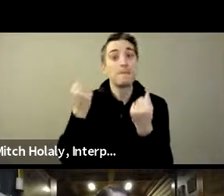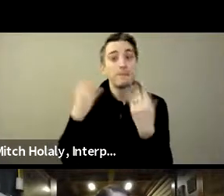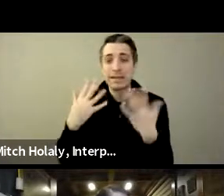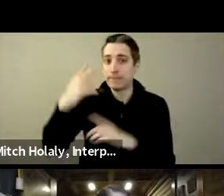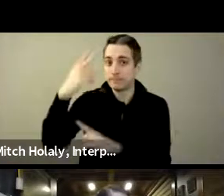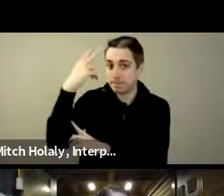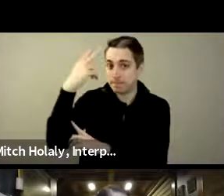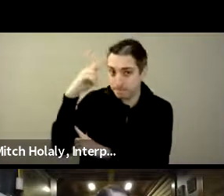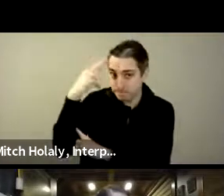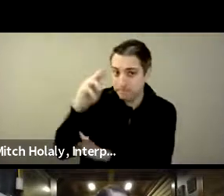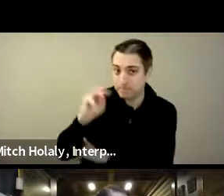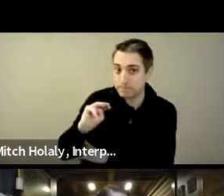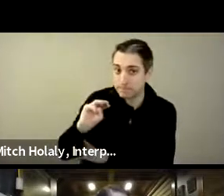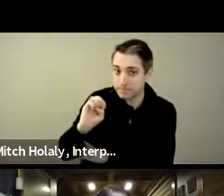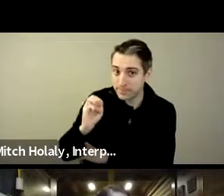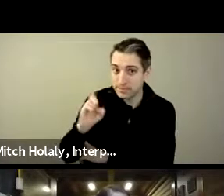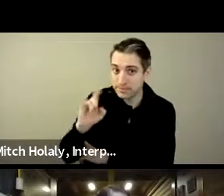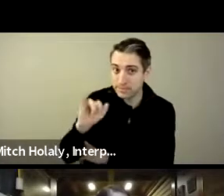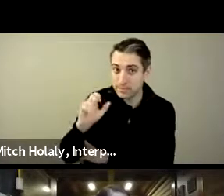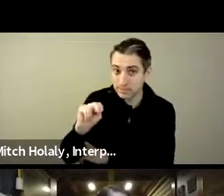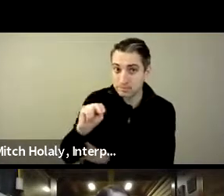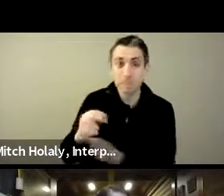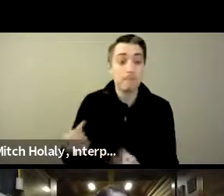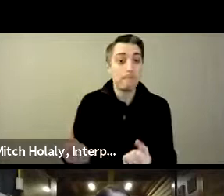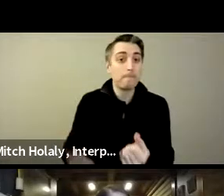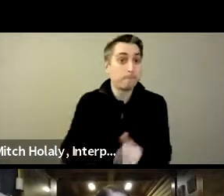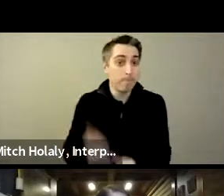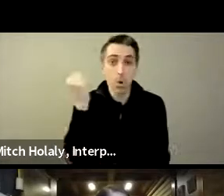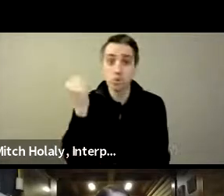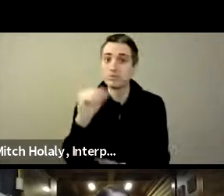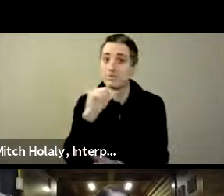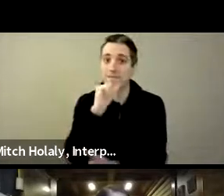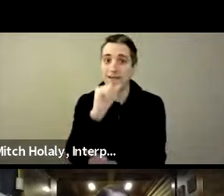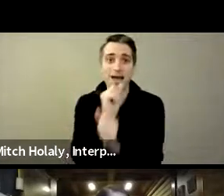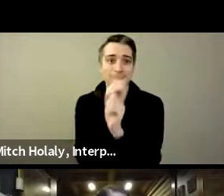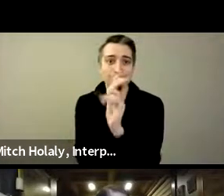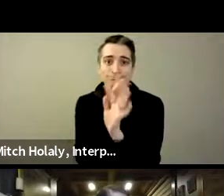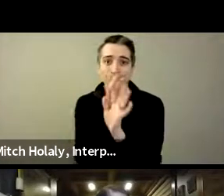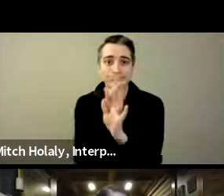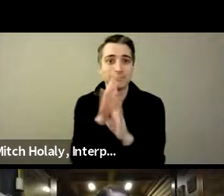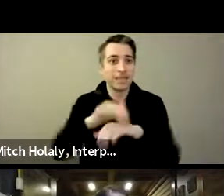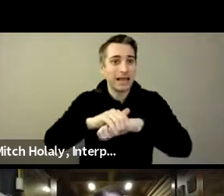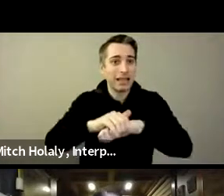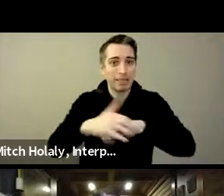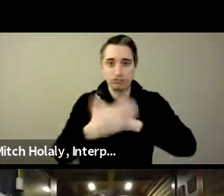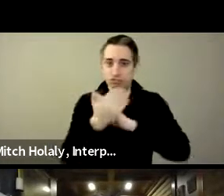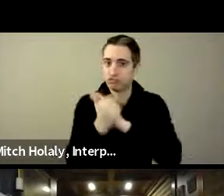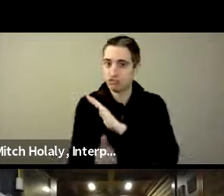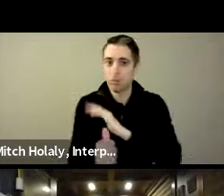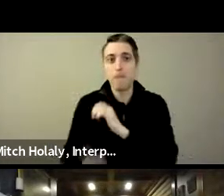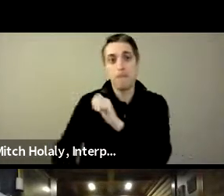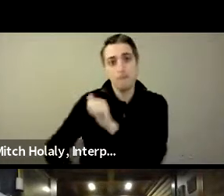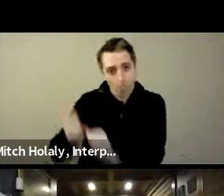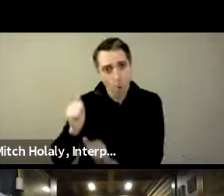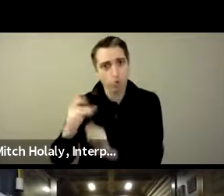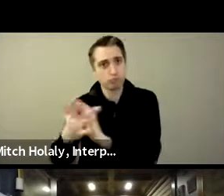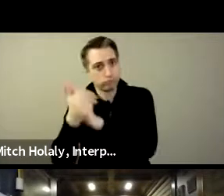and most of them do not speak English fluently. They speak mainly Spanish.